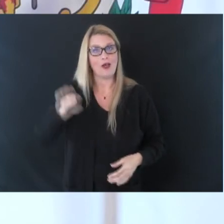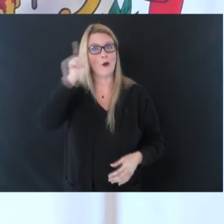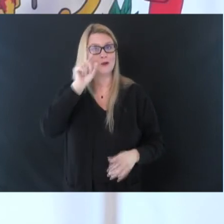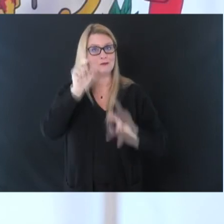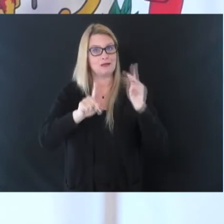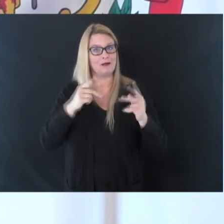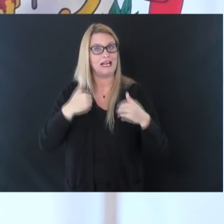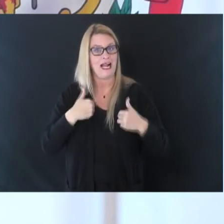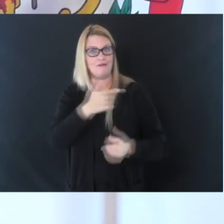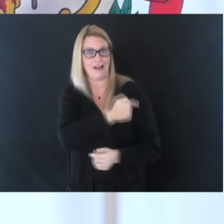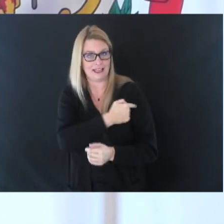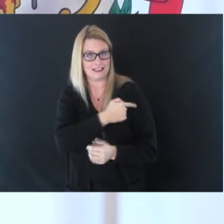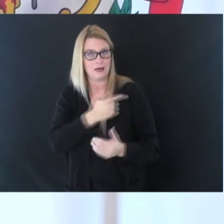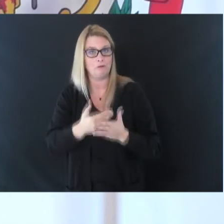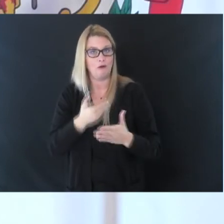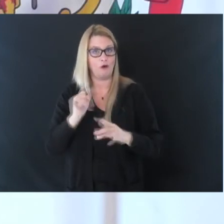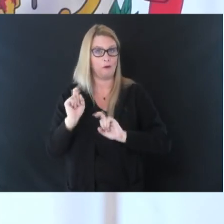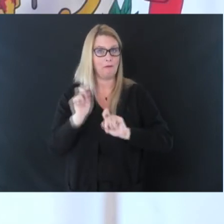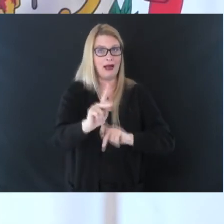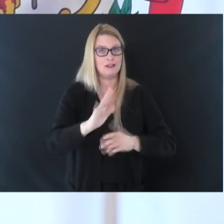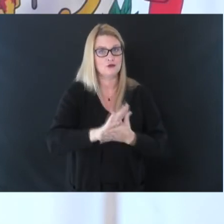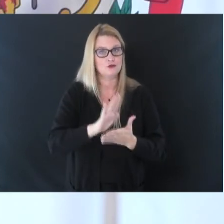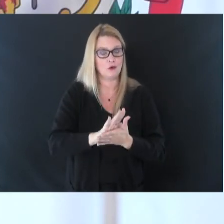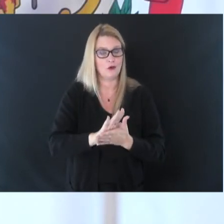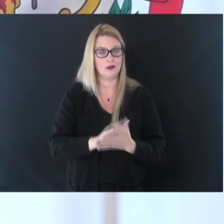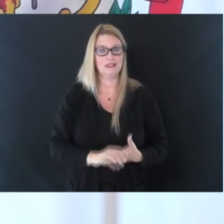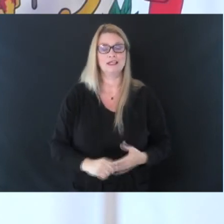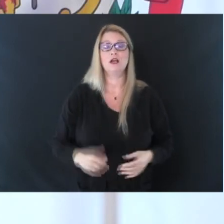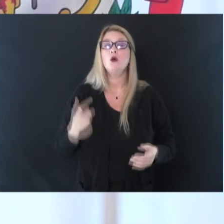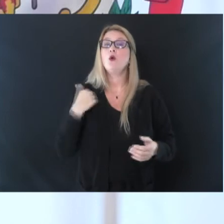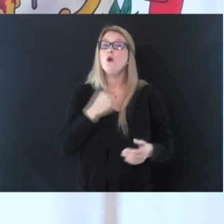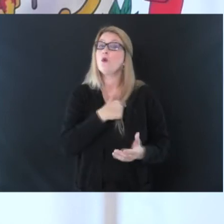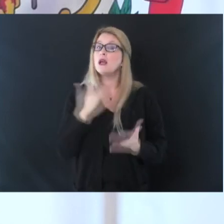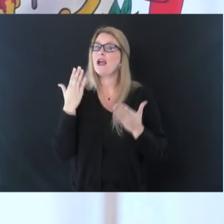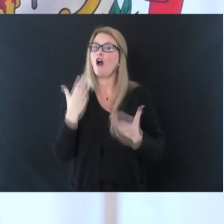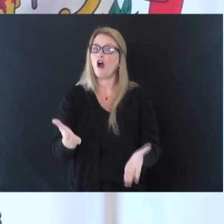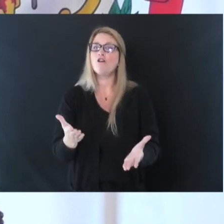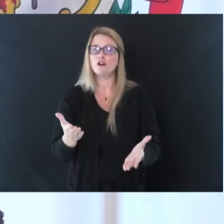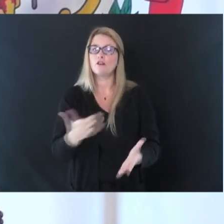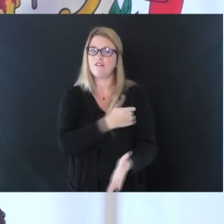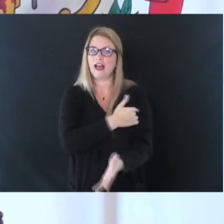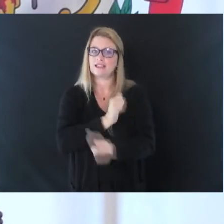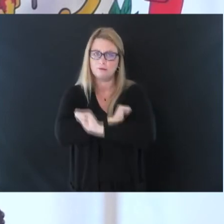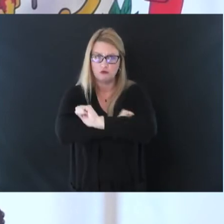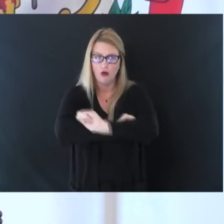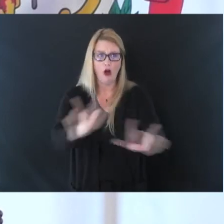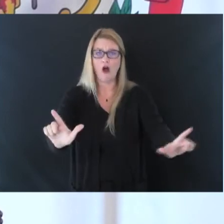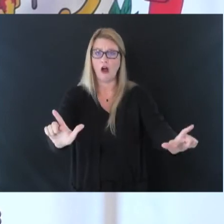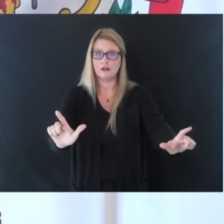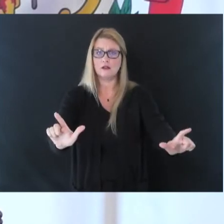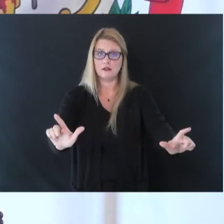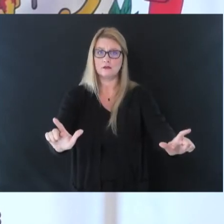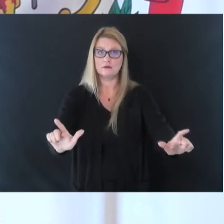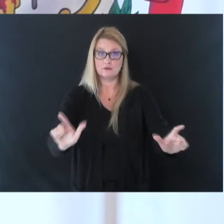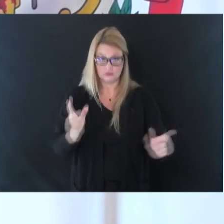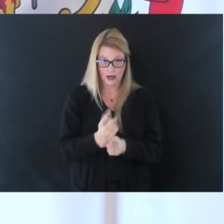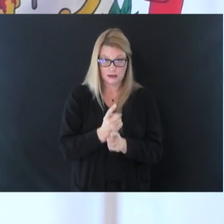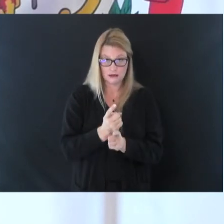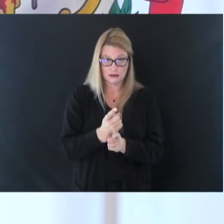above. Now, and then we offered vaccines to all of them. And that's what we did we